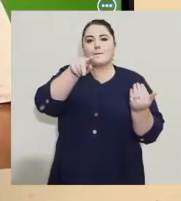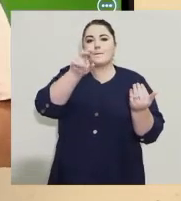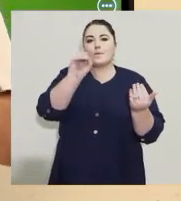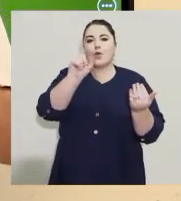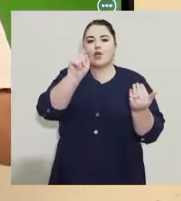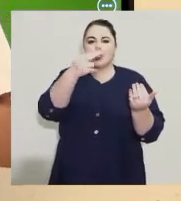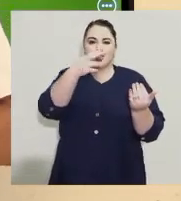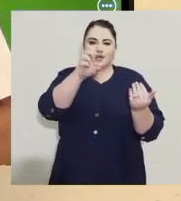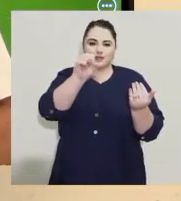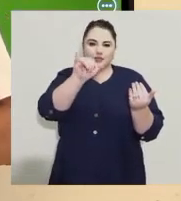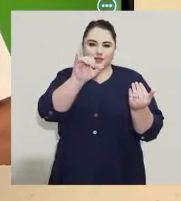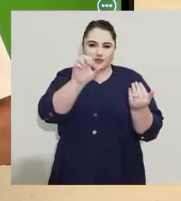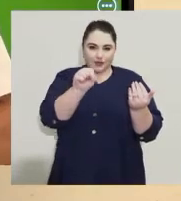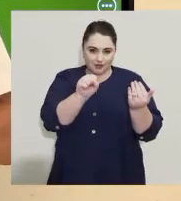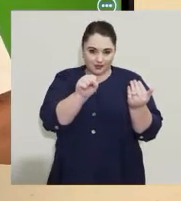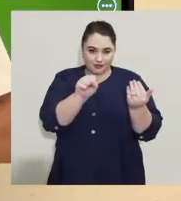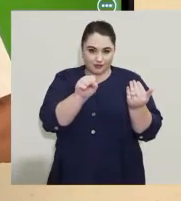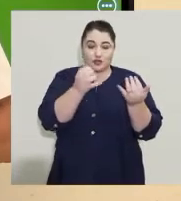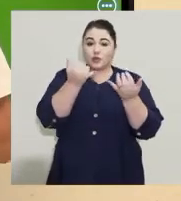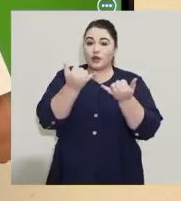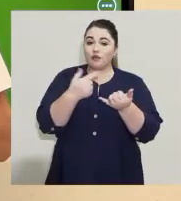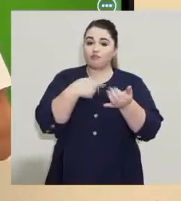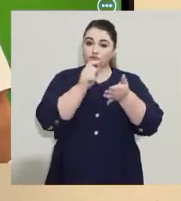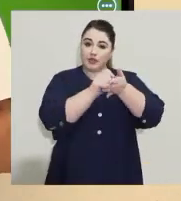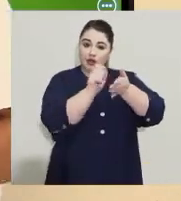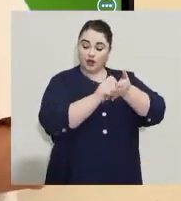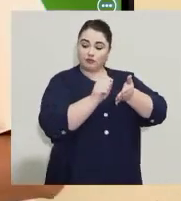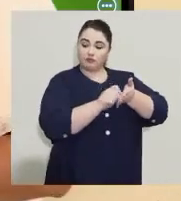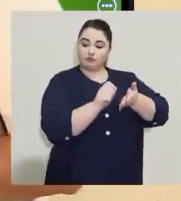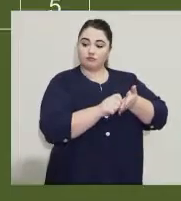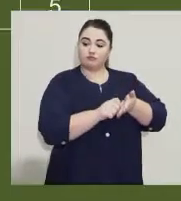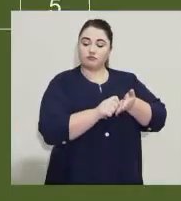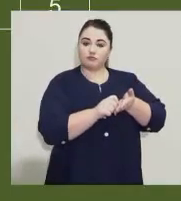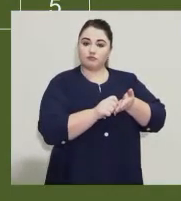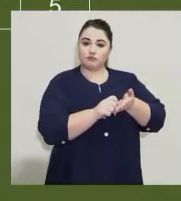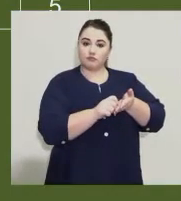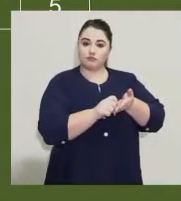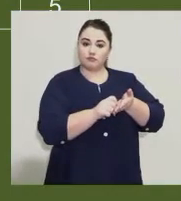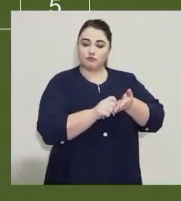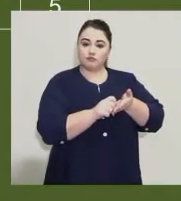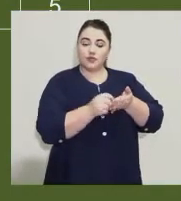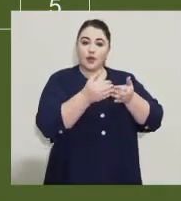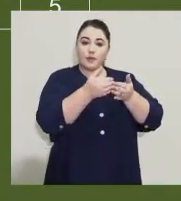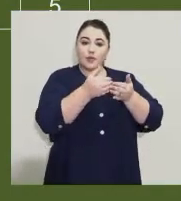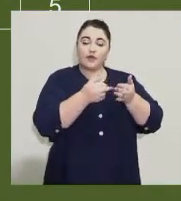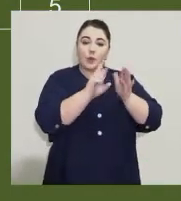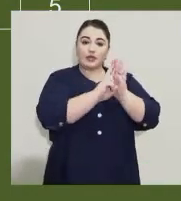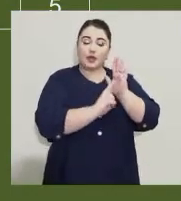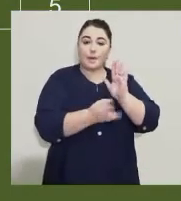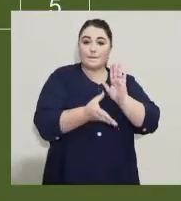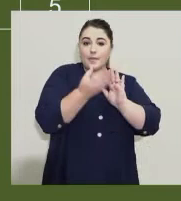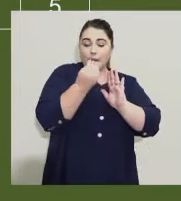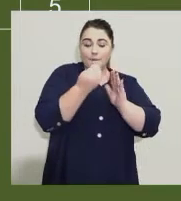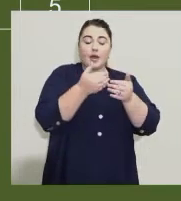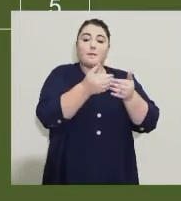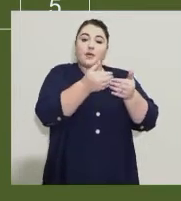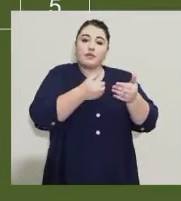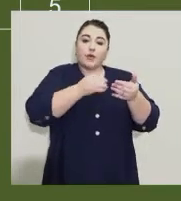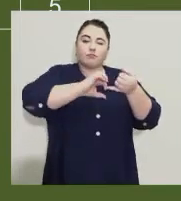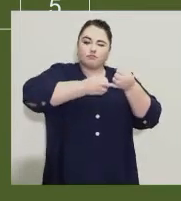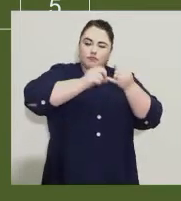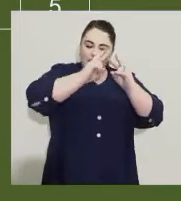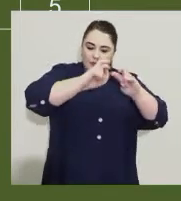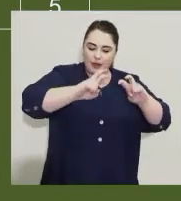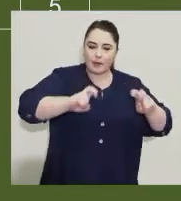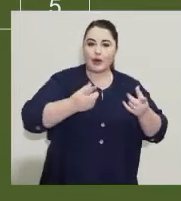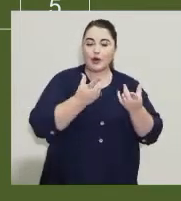prediction, we said, is called a hypothesis. Now, when I write here, before we get the